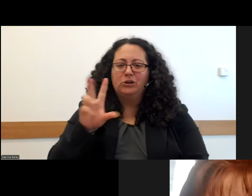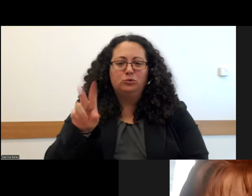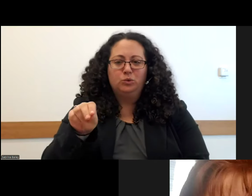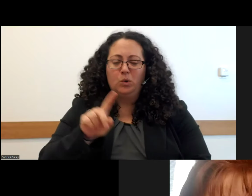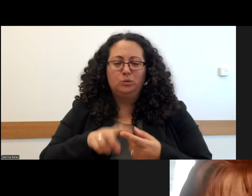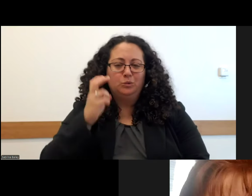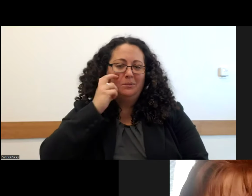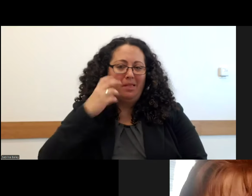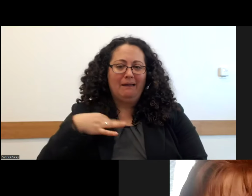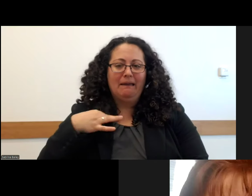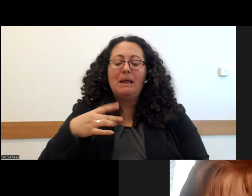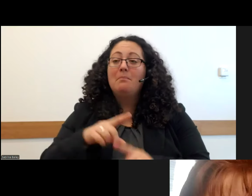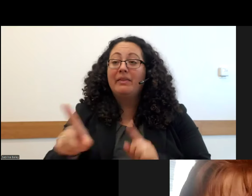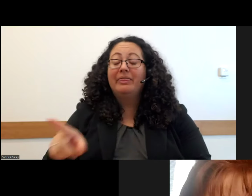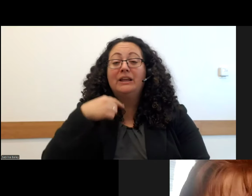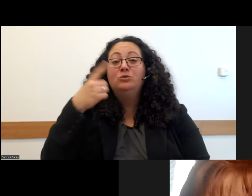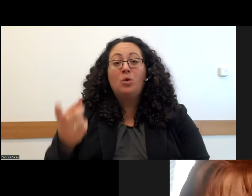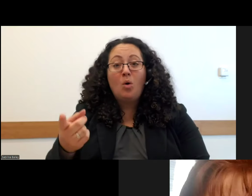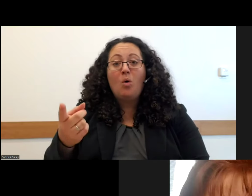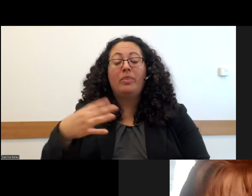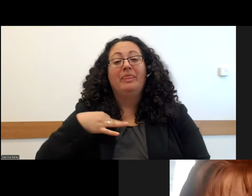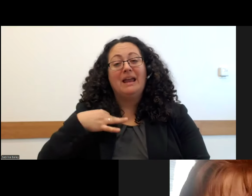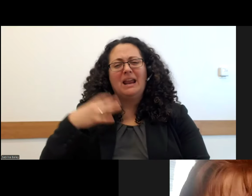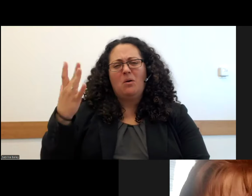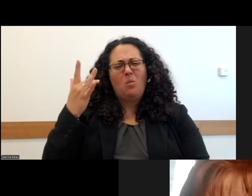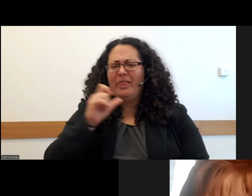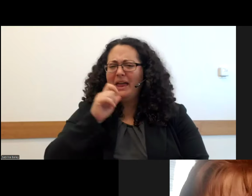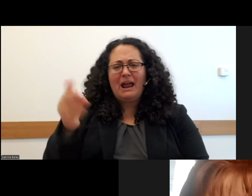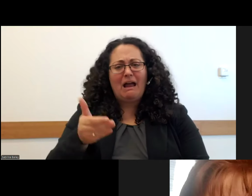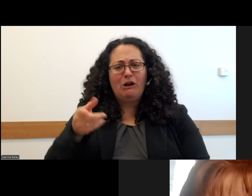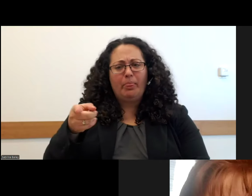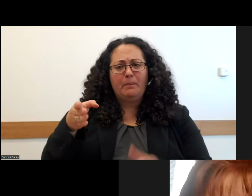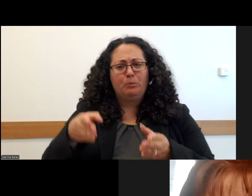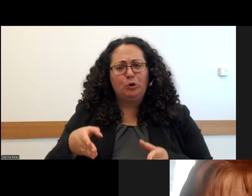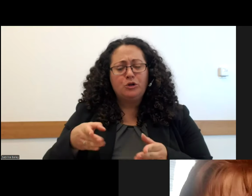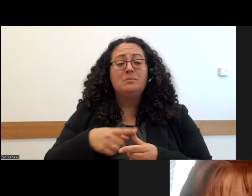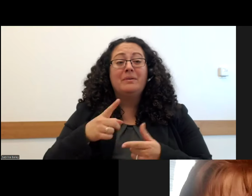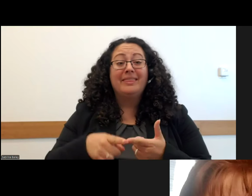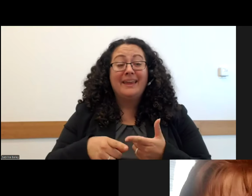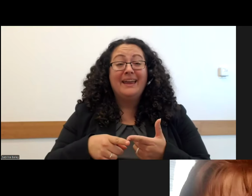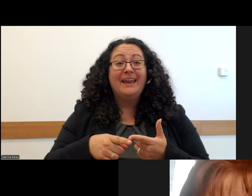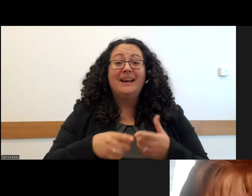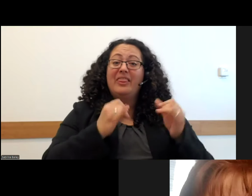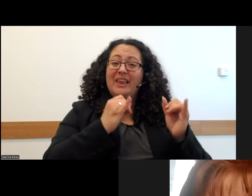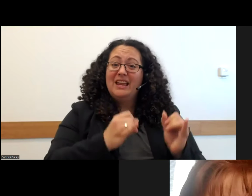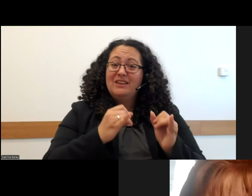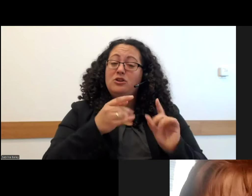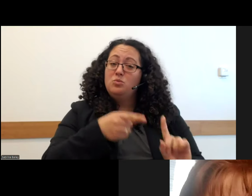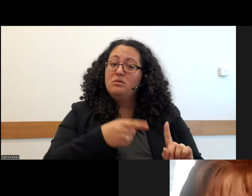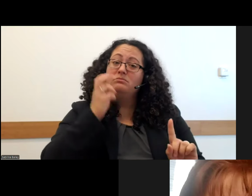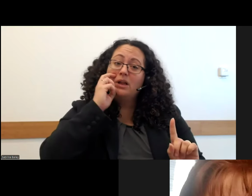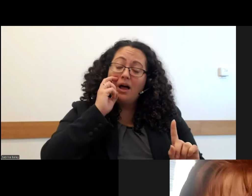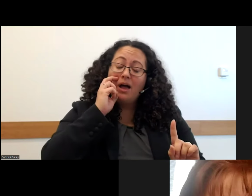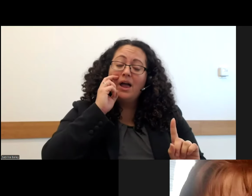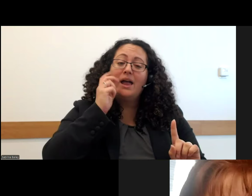not, what they told the candidate why they didn't hire them, but the individual was blind,